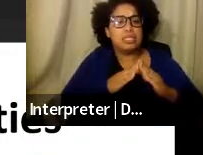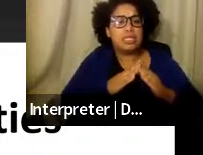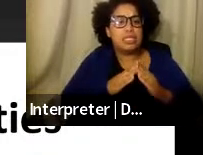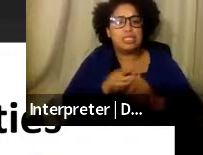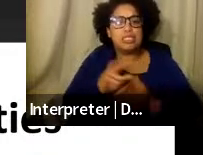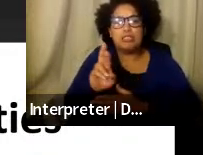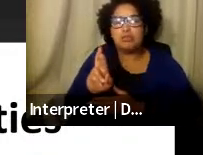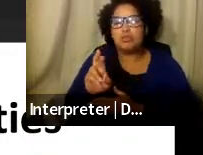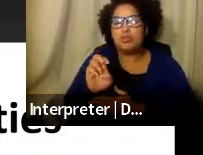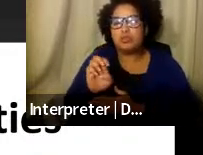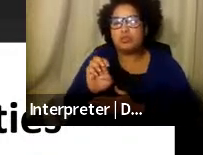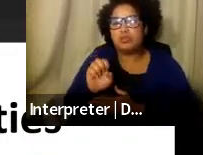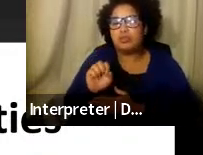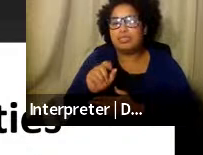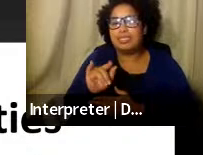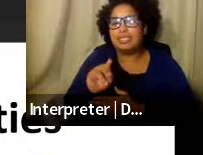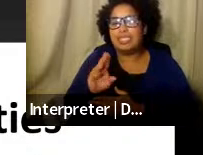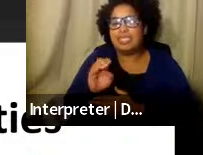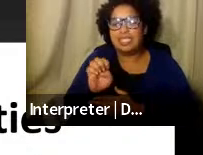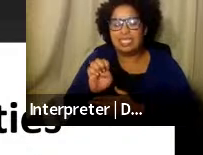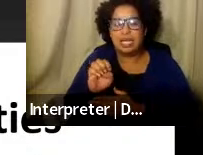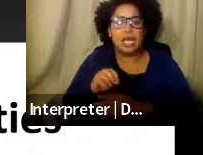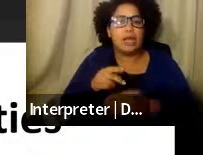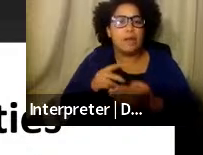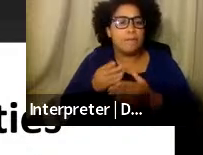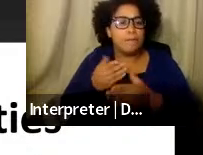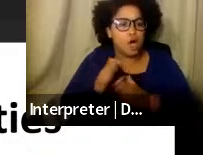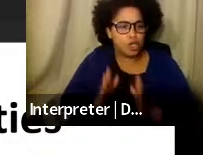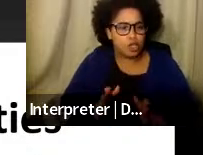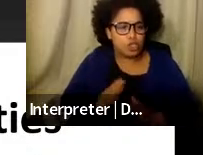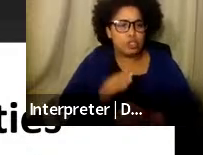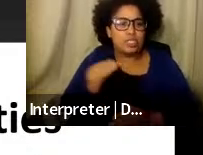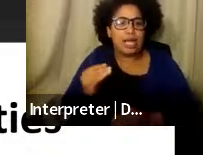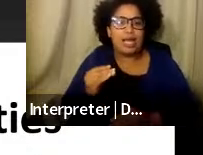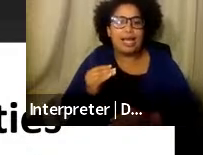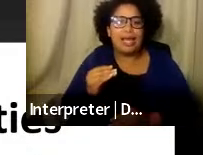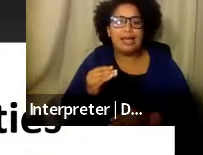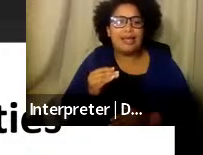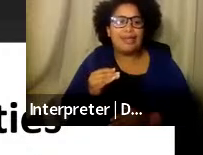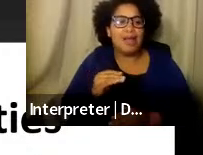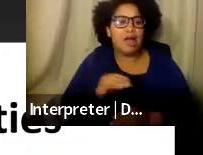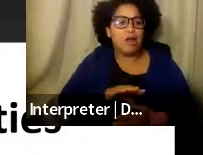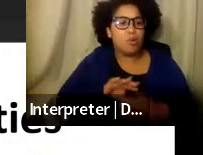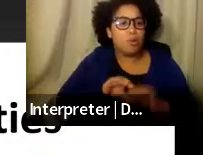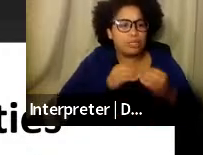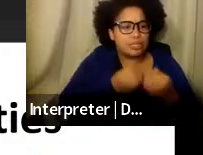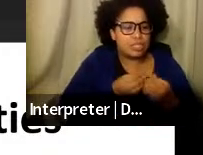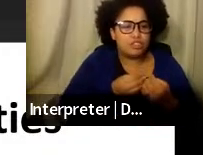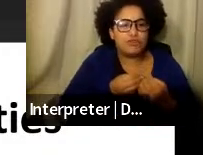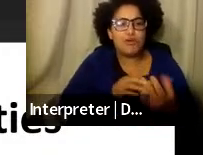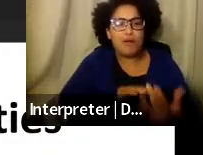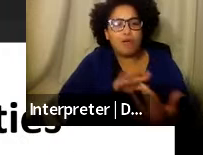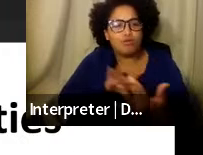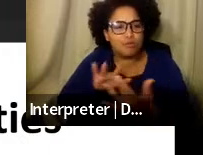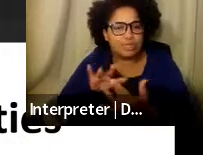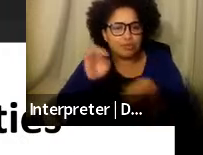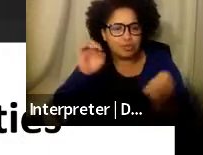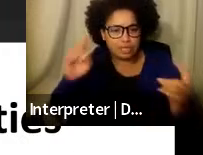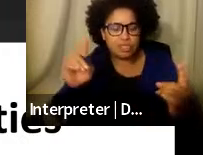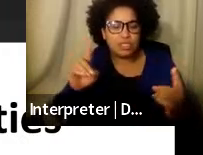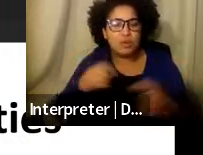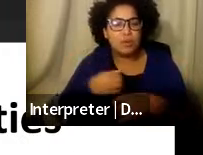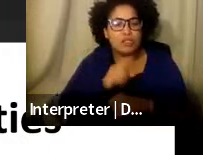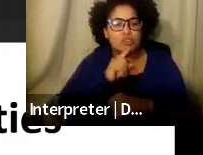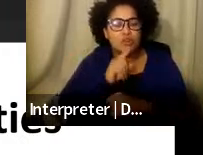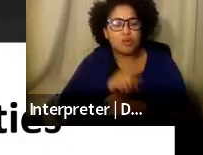single organizations on outreach and education to really reach unvaccinated and uninsured individuals in our